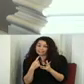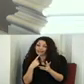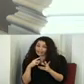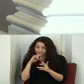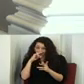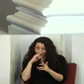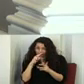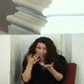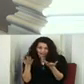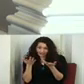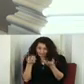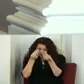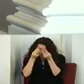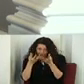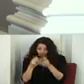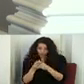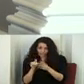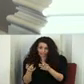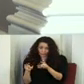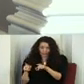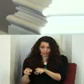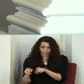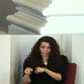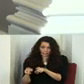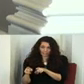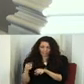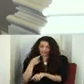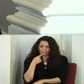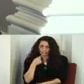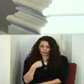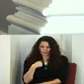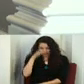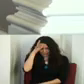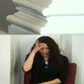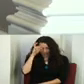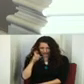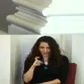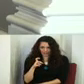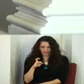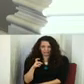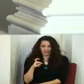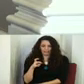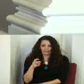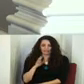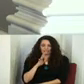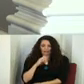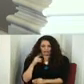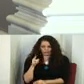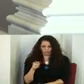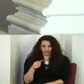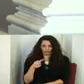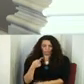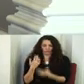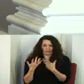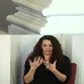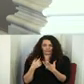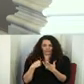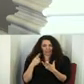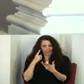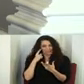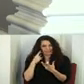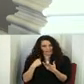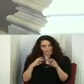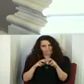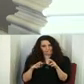said, "Dad, I need to talk to you about something." He says, "I'm questioning my sexuality. I think I am